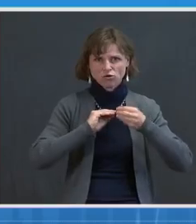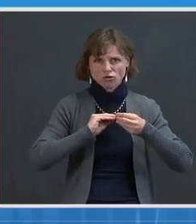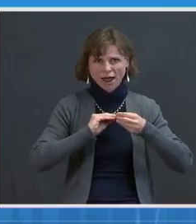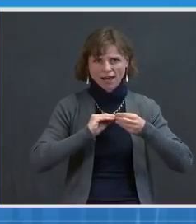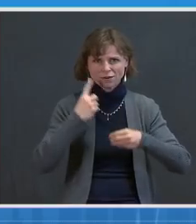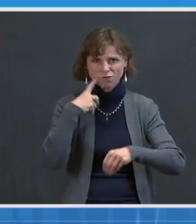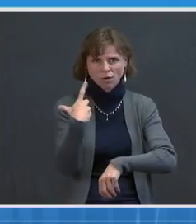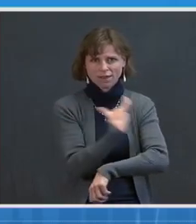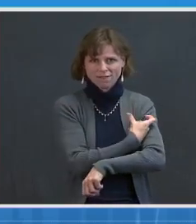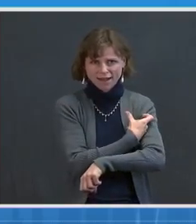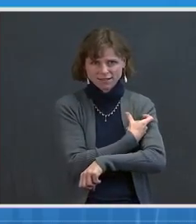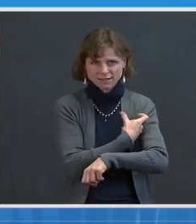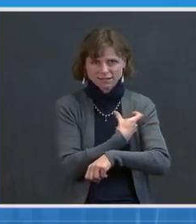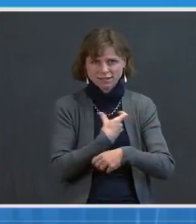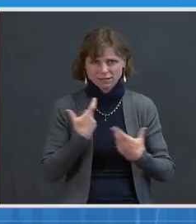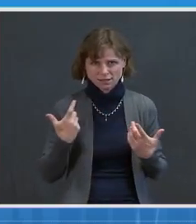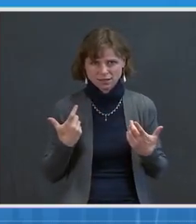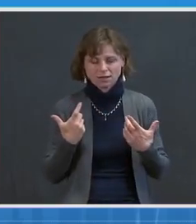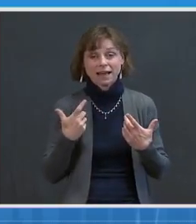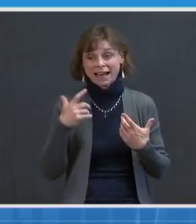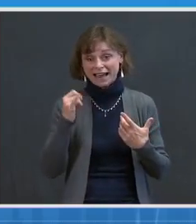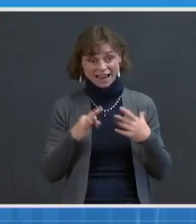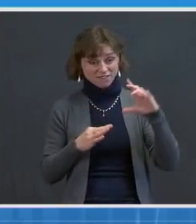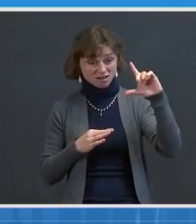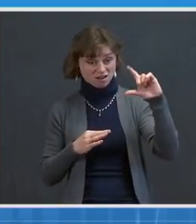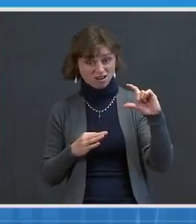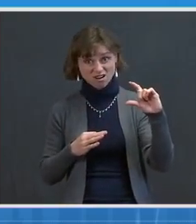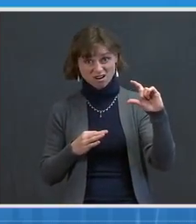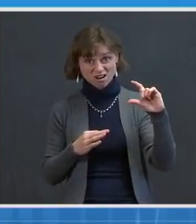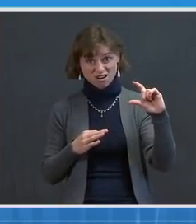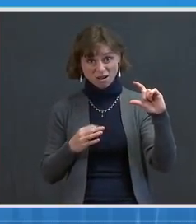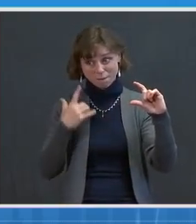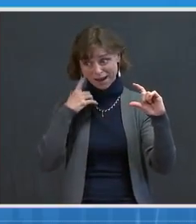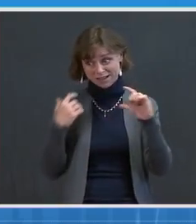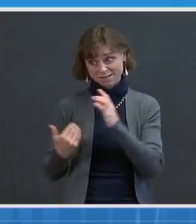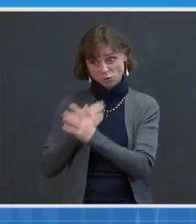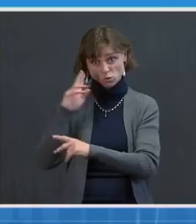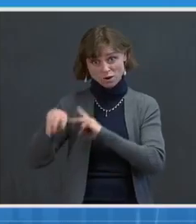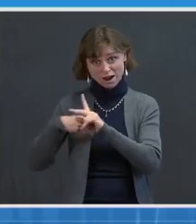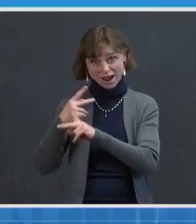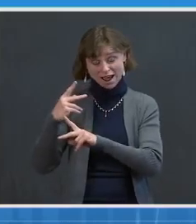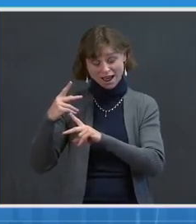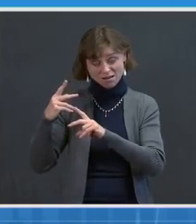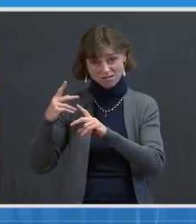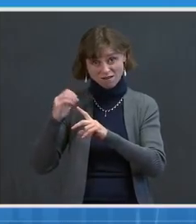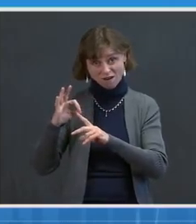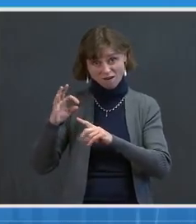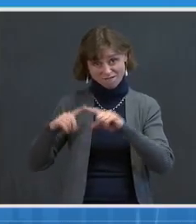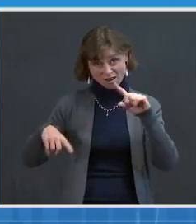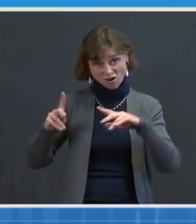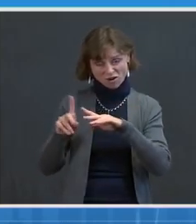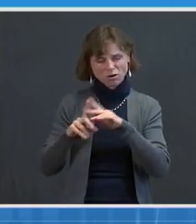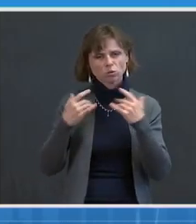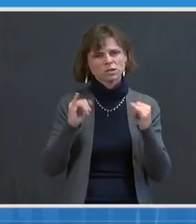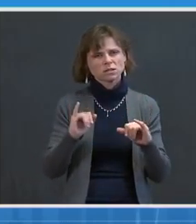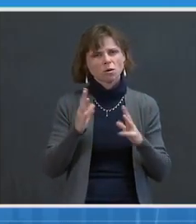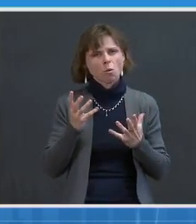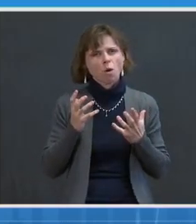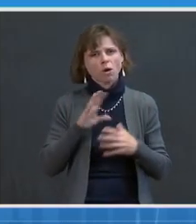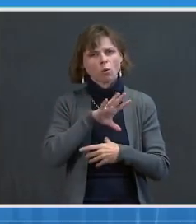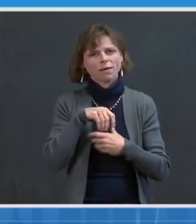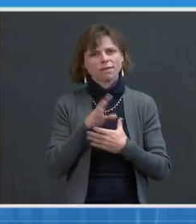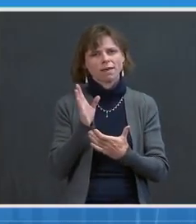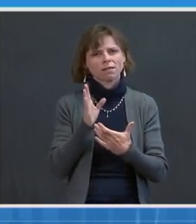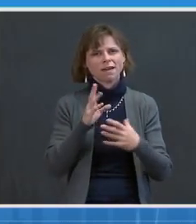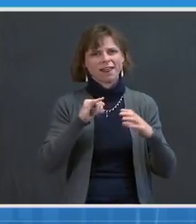vaccine-induced antibodies. And if it diminishes it by several fold, you want to still stay within the range of protection as